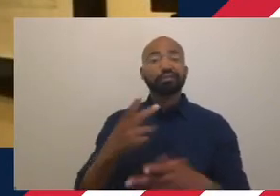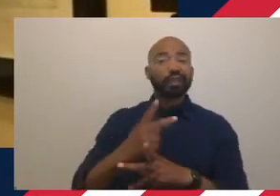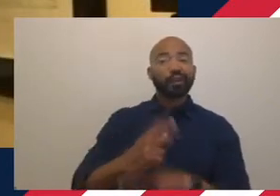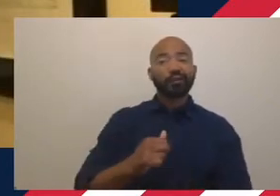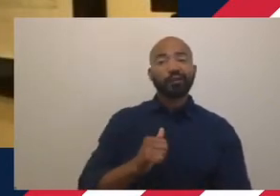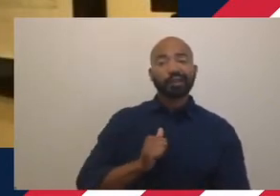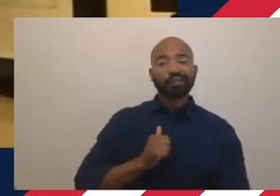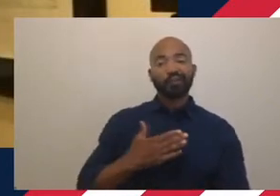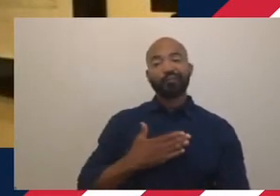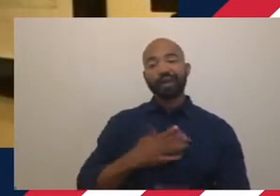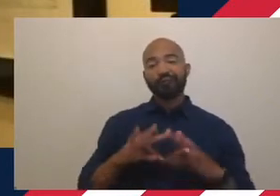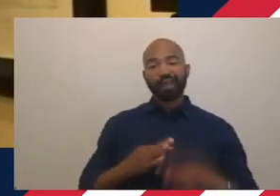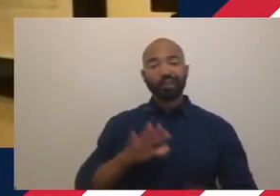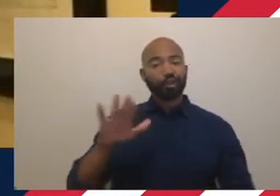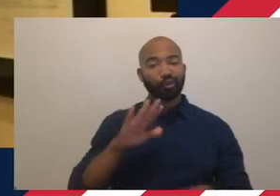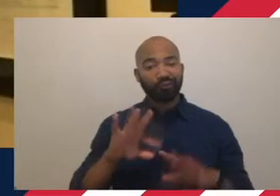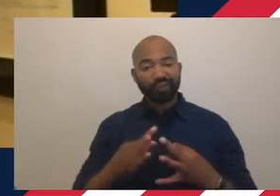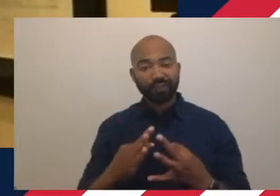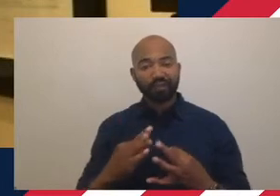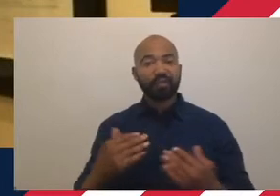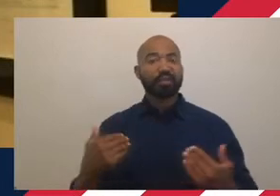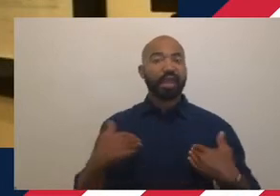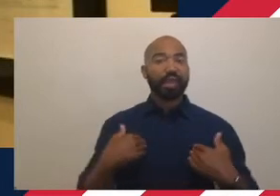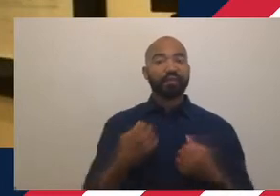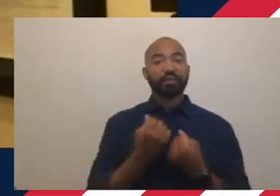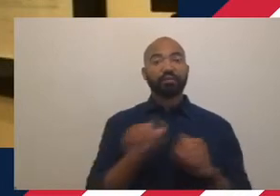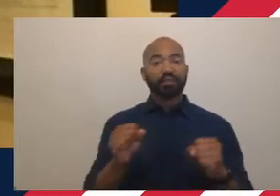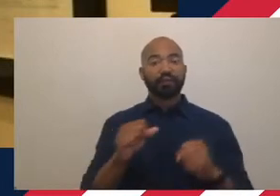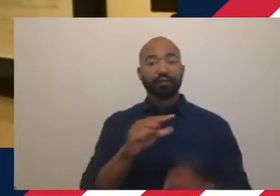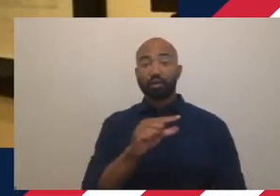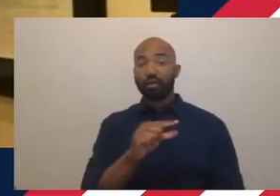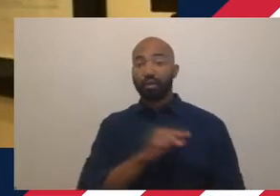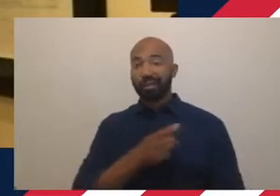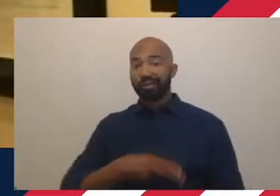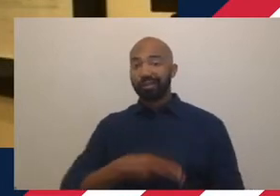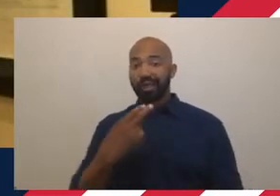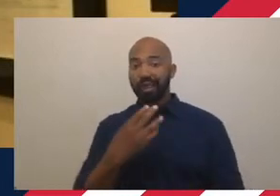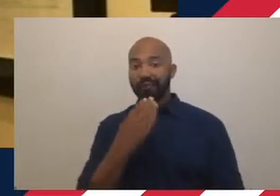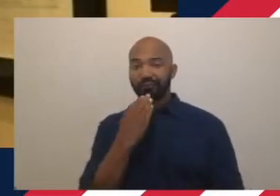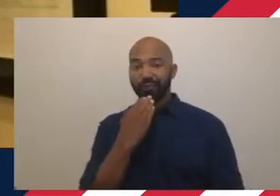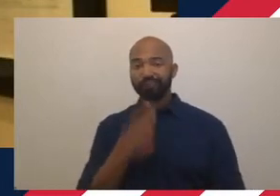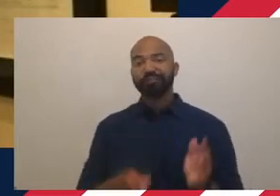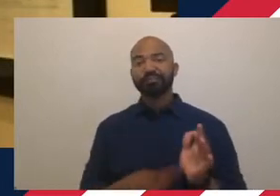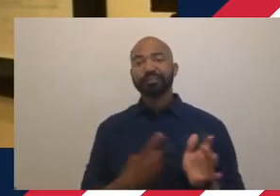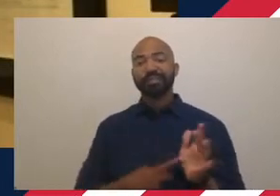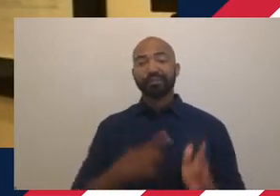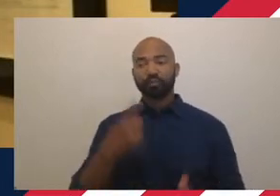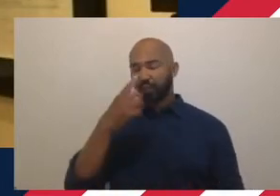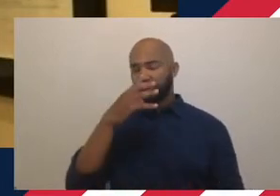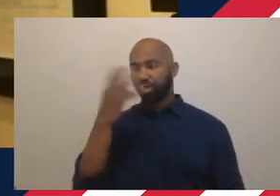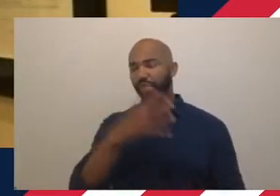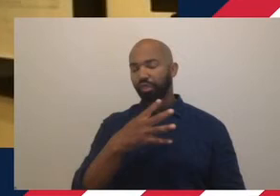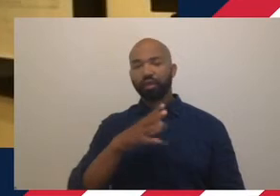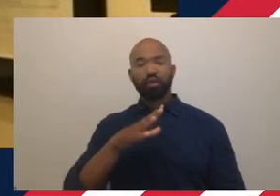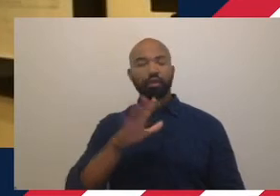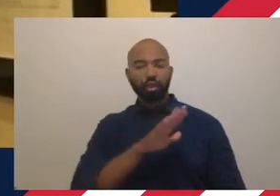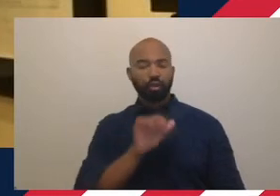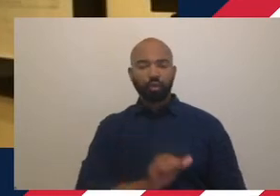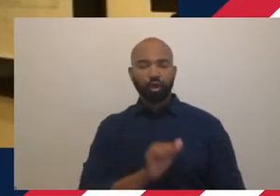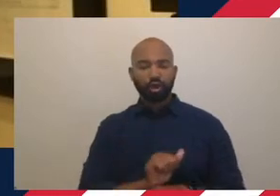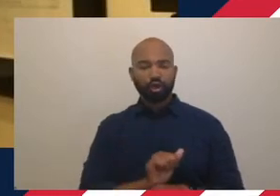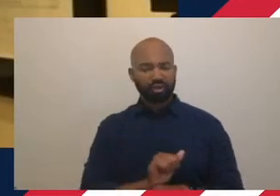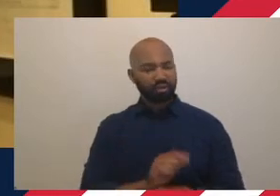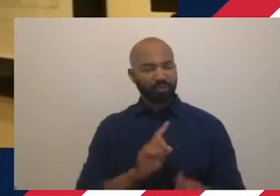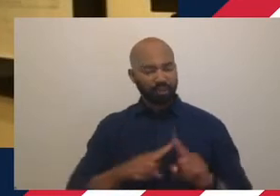quality, safe, and affordable food. I think we sometimes take for granted the incredible work that you all do in making sure that we are able to feed our